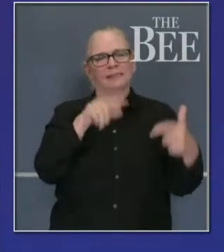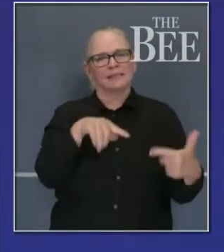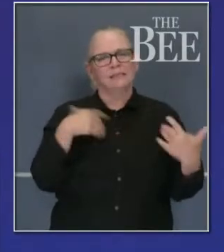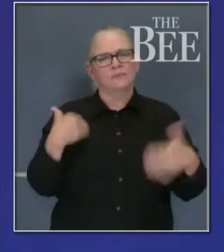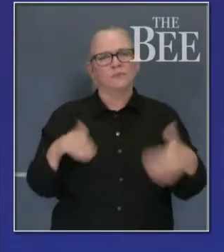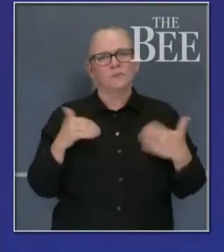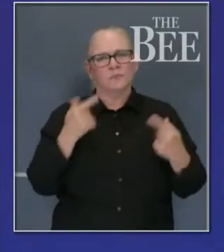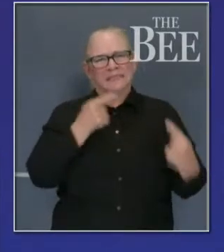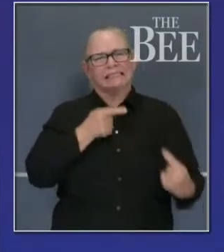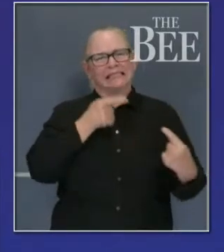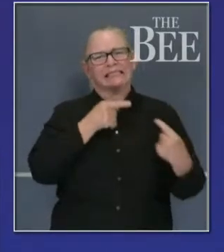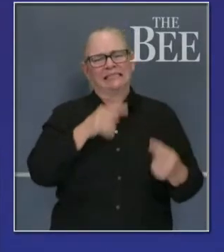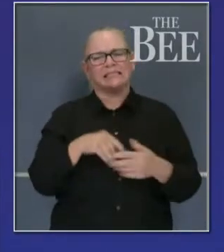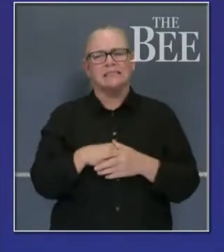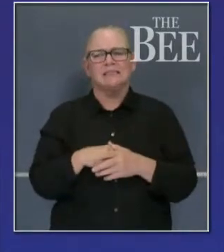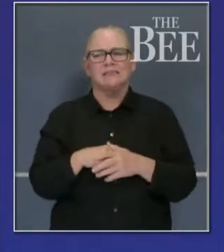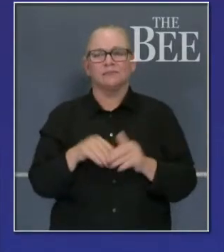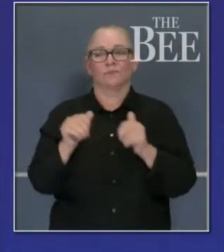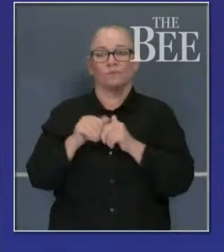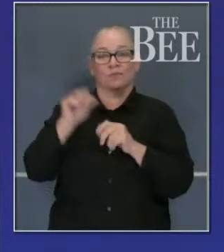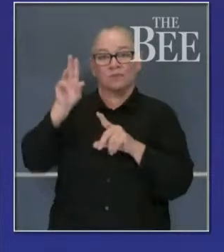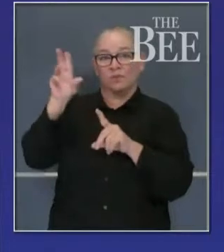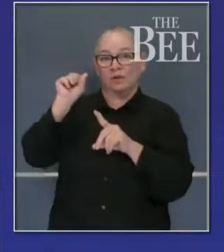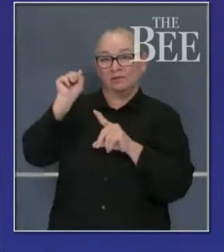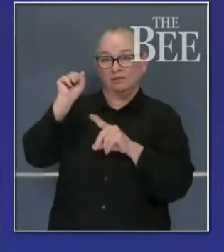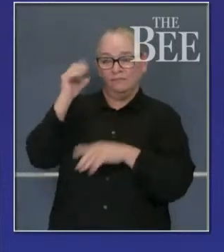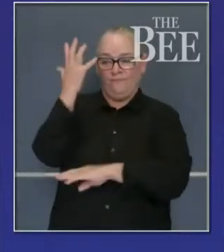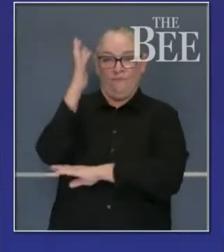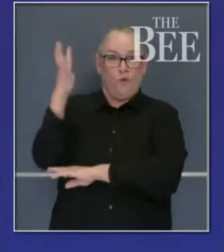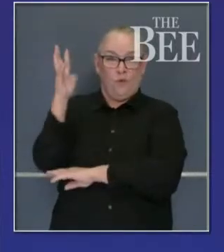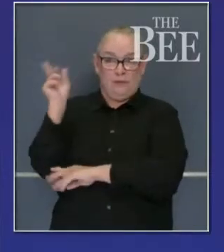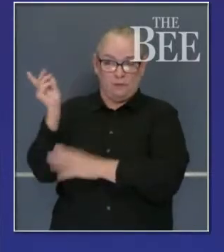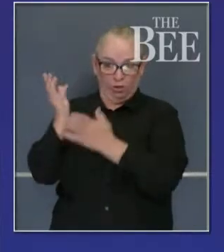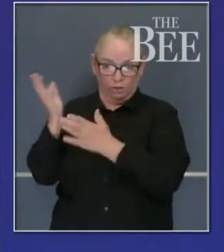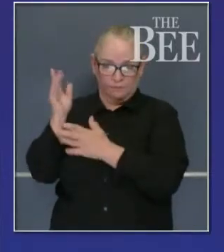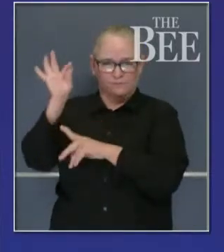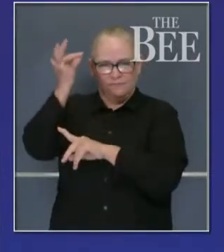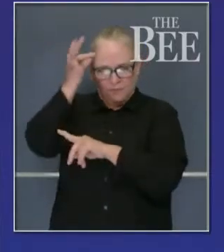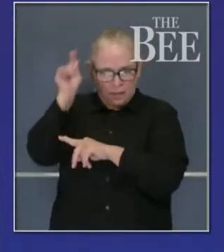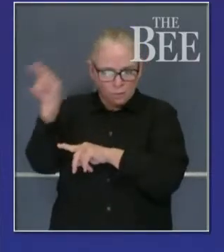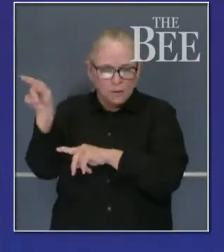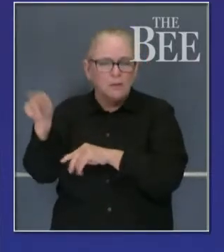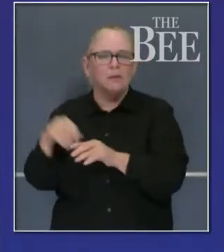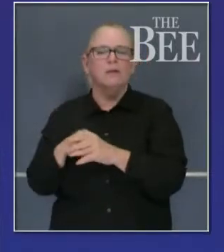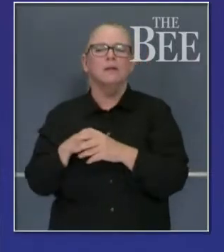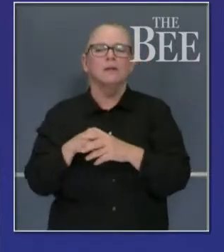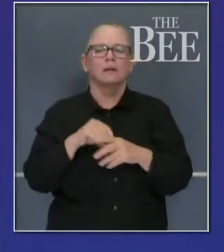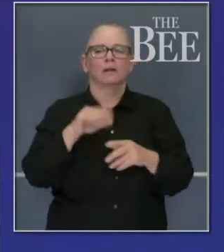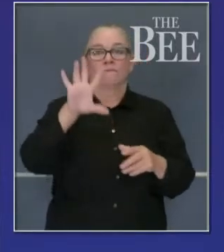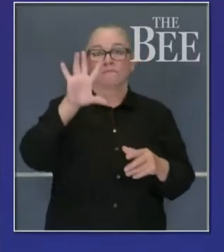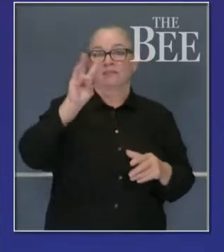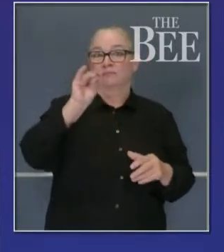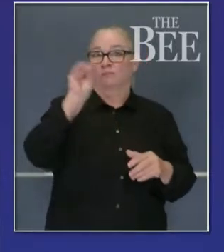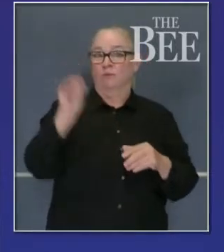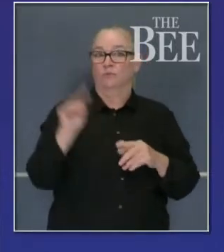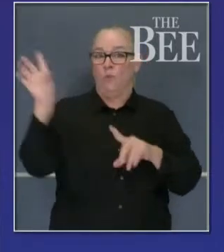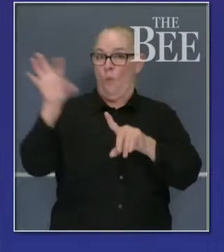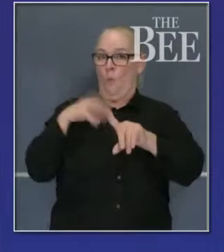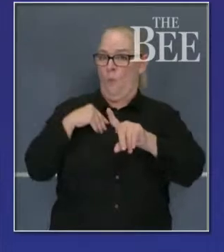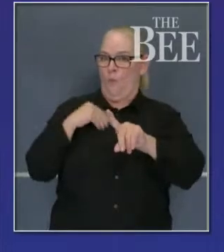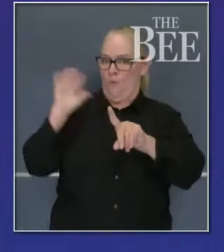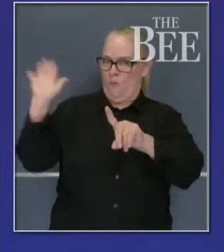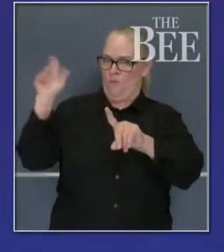there with the U.S. Forest Services, primarily on federal land. I'll remind you, 57% of the forested land in the state of California, close